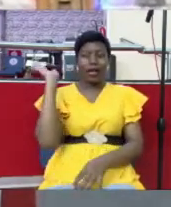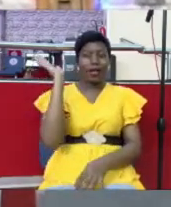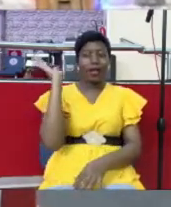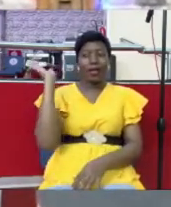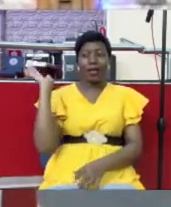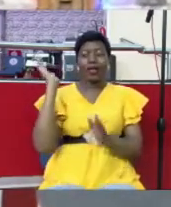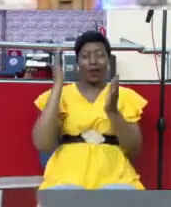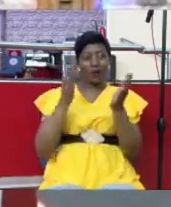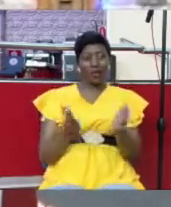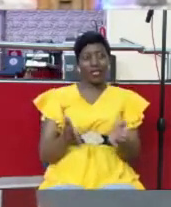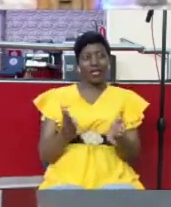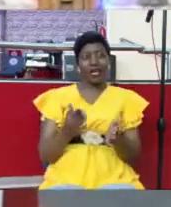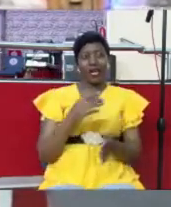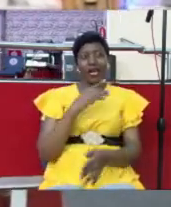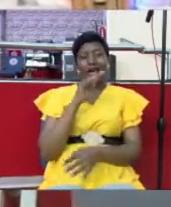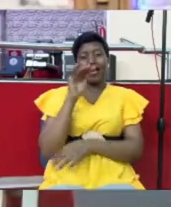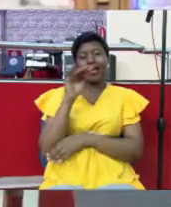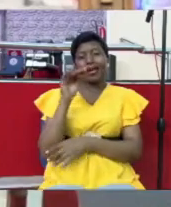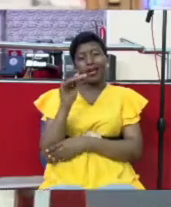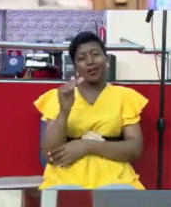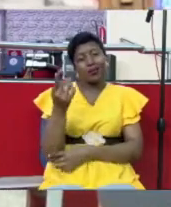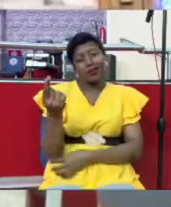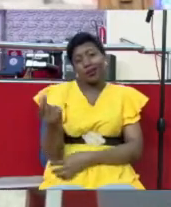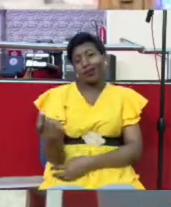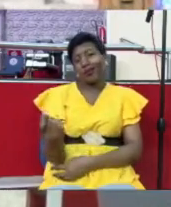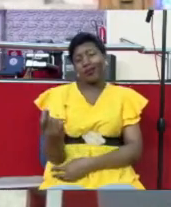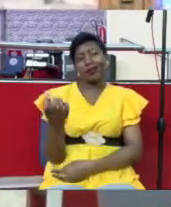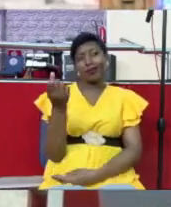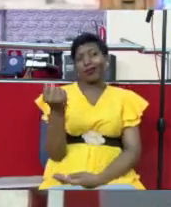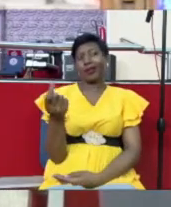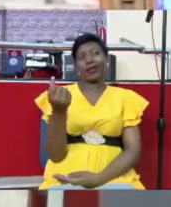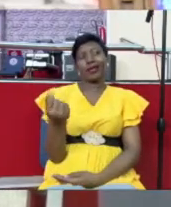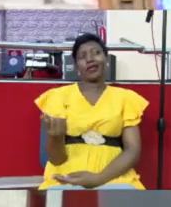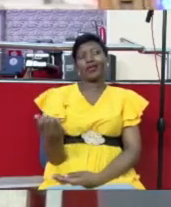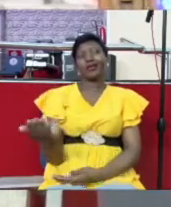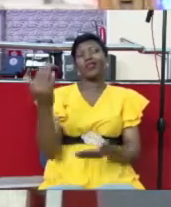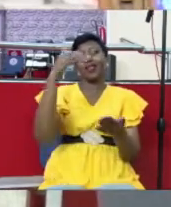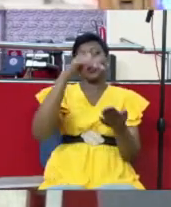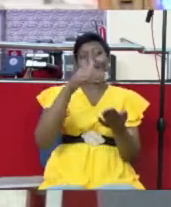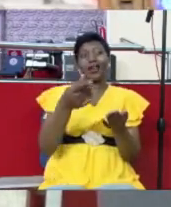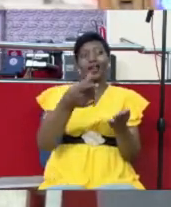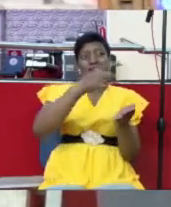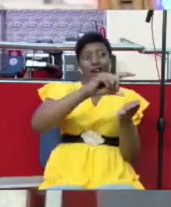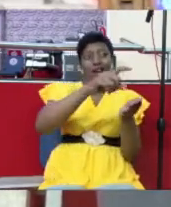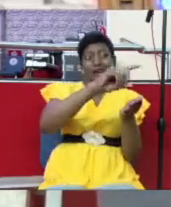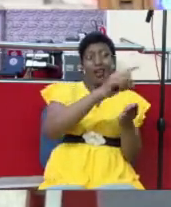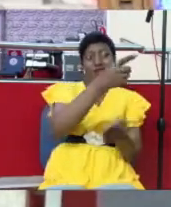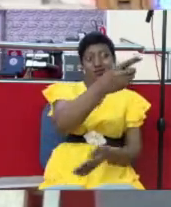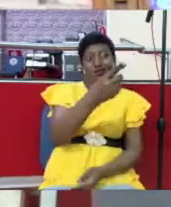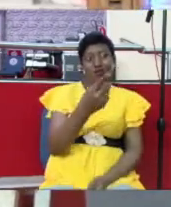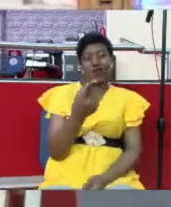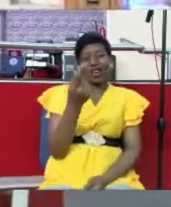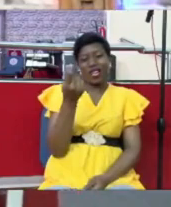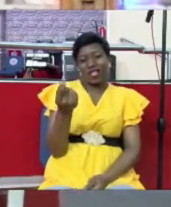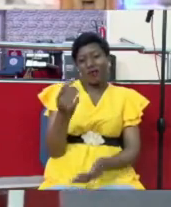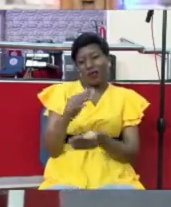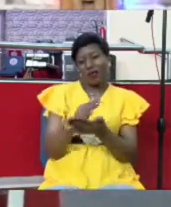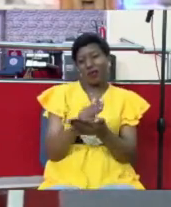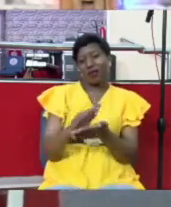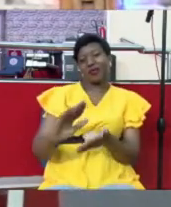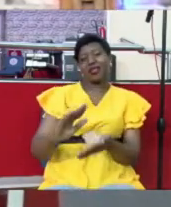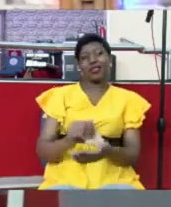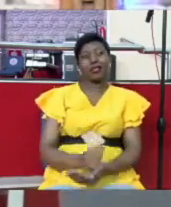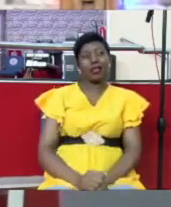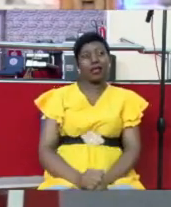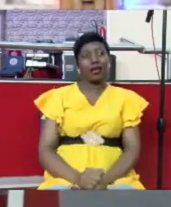umwambie ugali sosa. Then they would add a small piece of wangeongeza kaugali kidogo for you